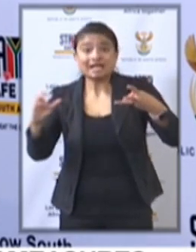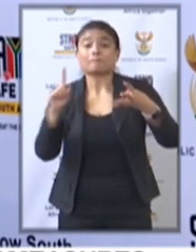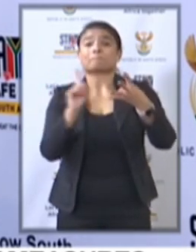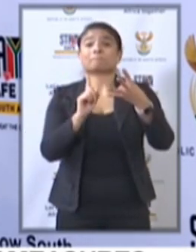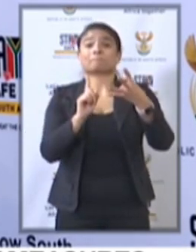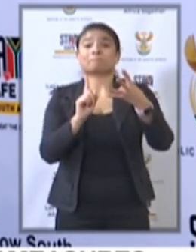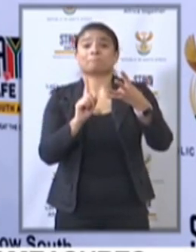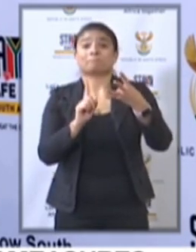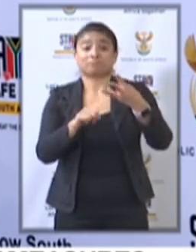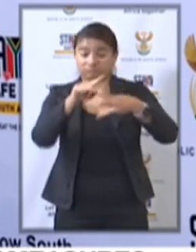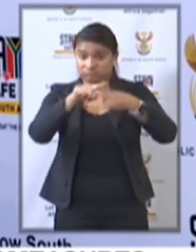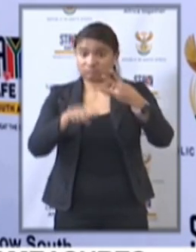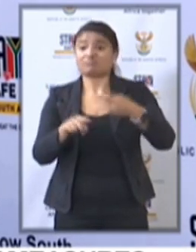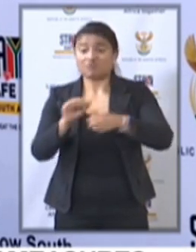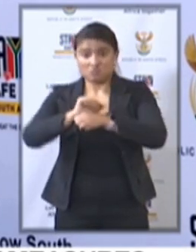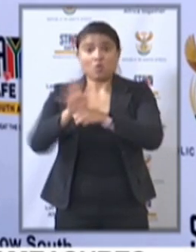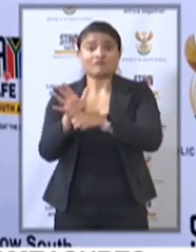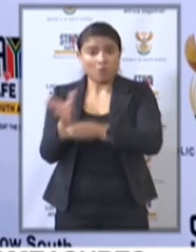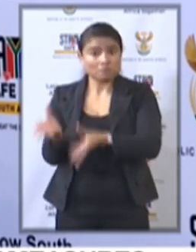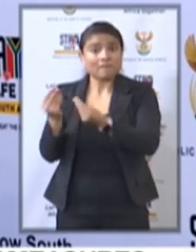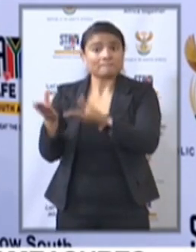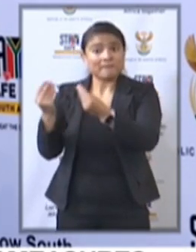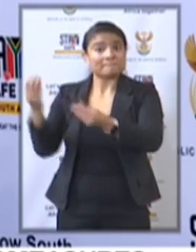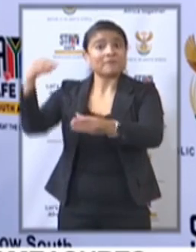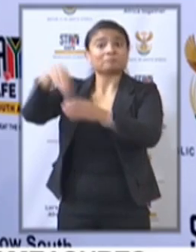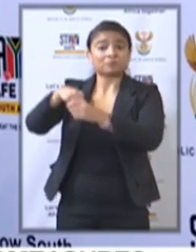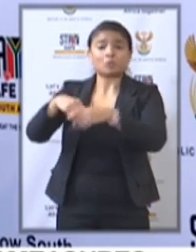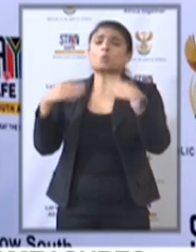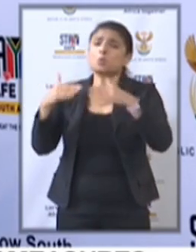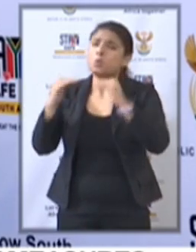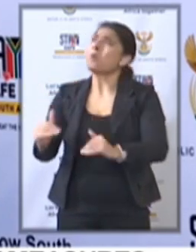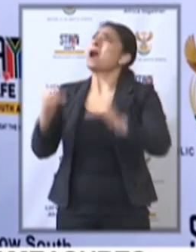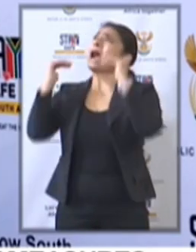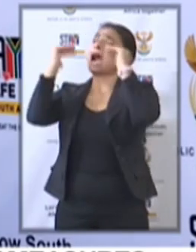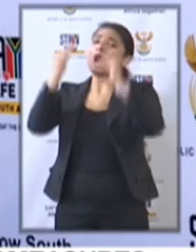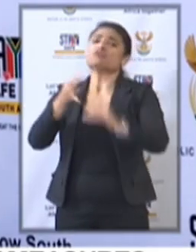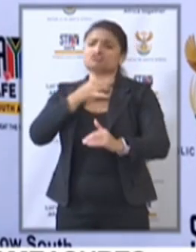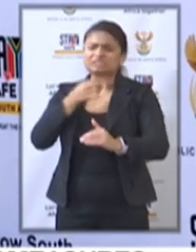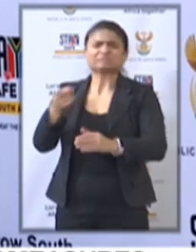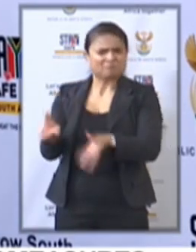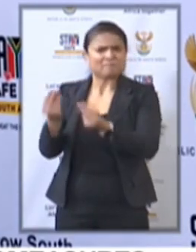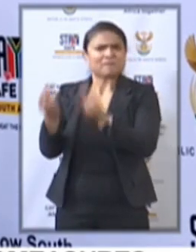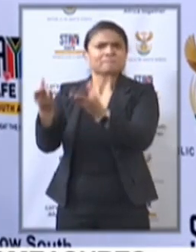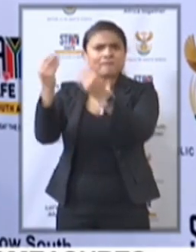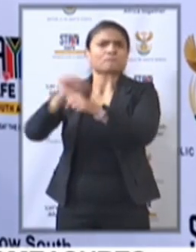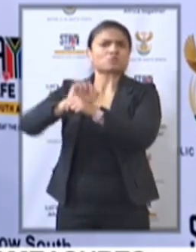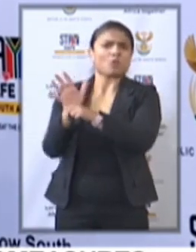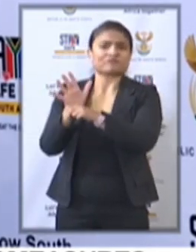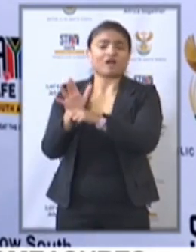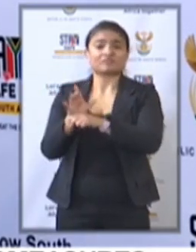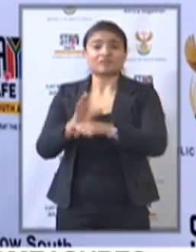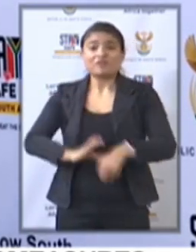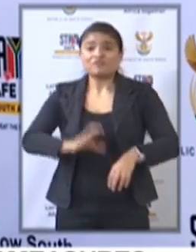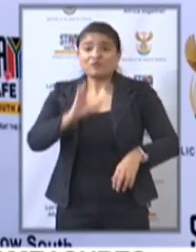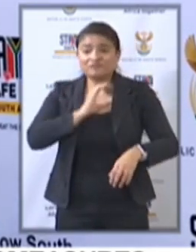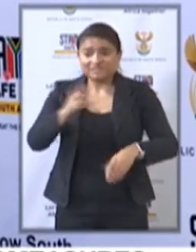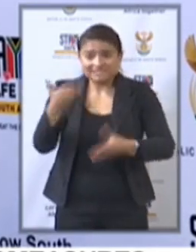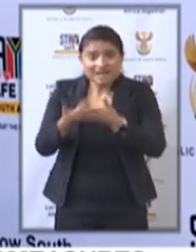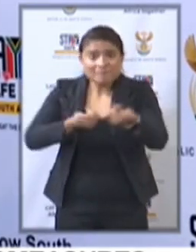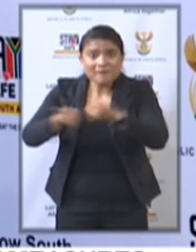hit so far by the pandemic. Are we confident to allow students back at our